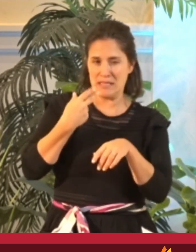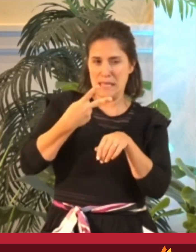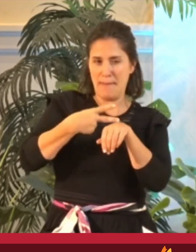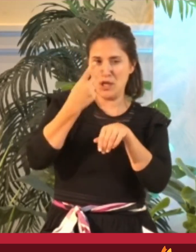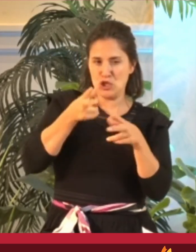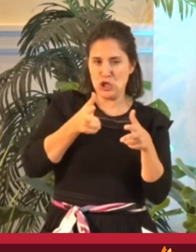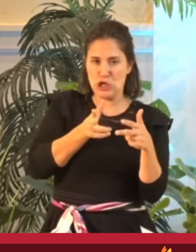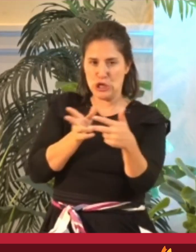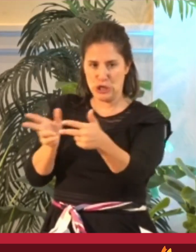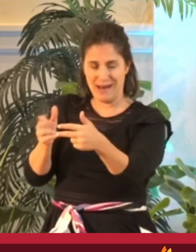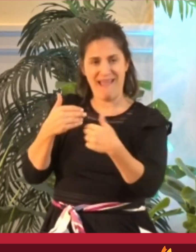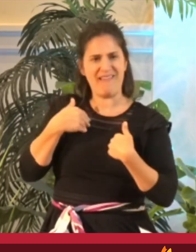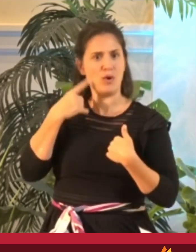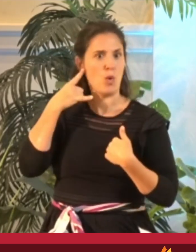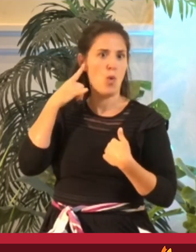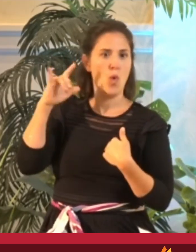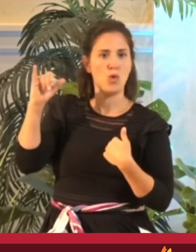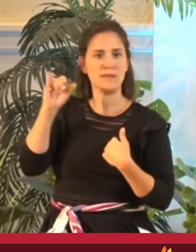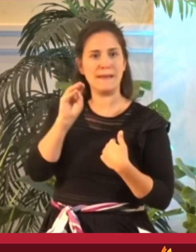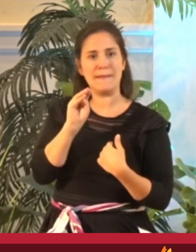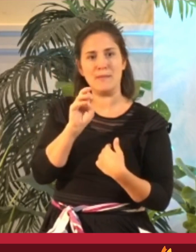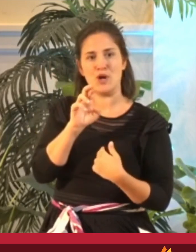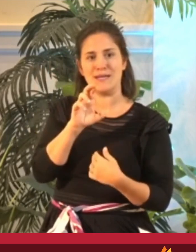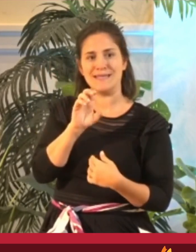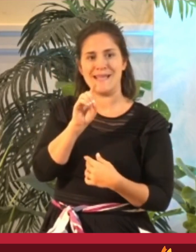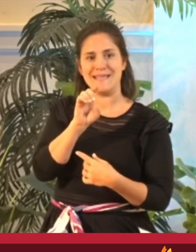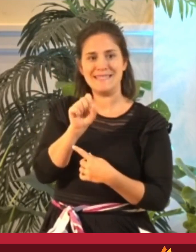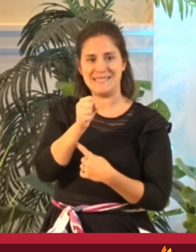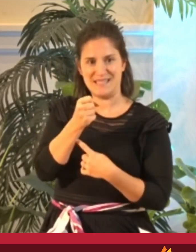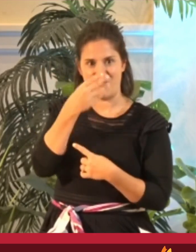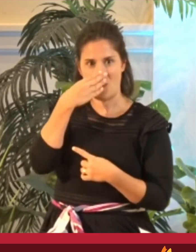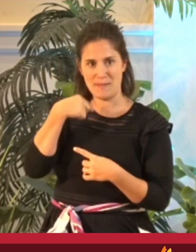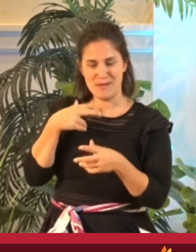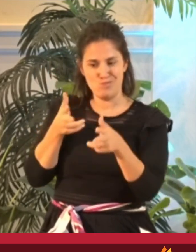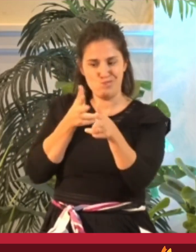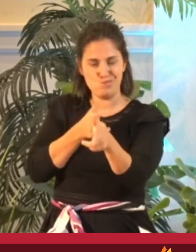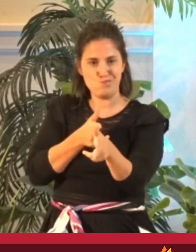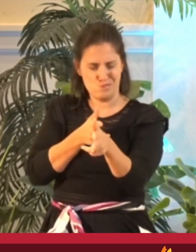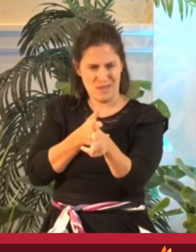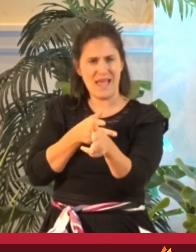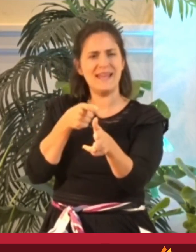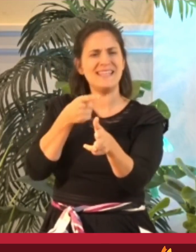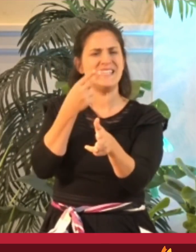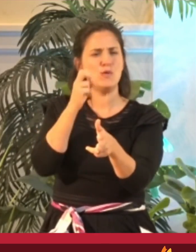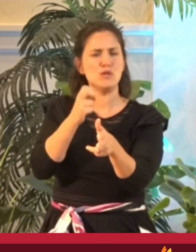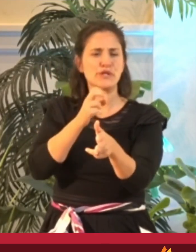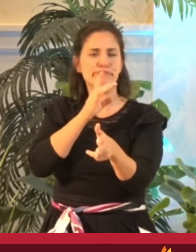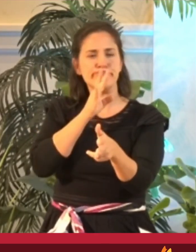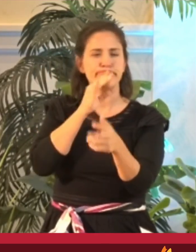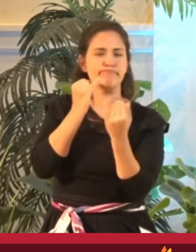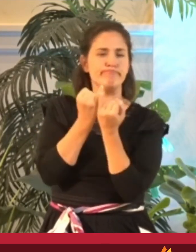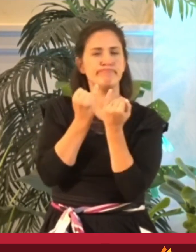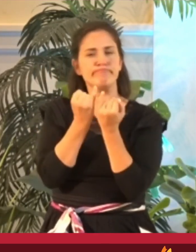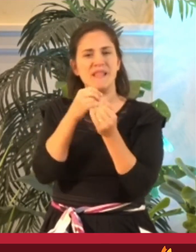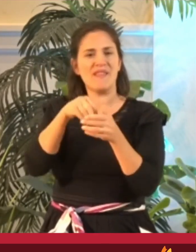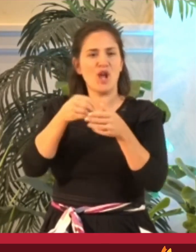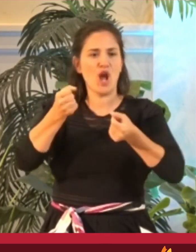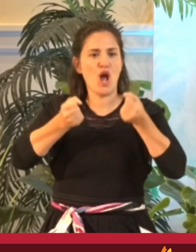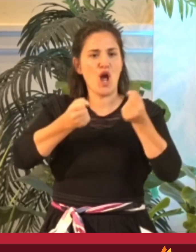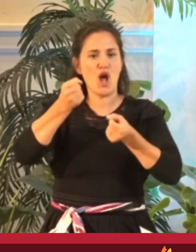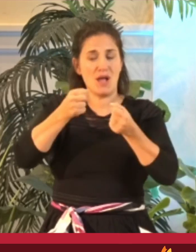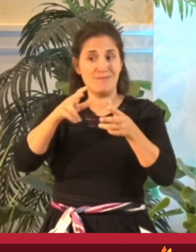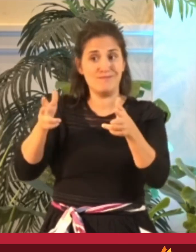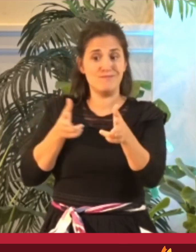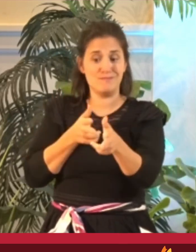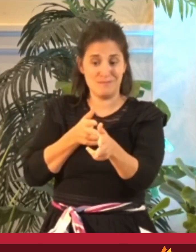gold Mercedes in front of me, and this young man that was standing over here, and he was talking to this man in the car. Then the young man came back to me, and I was the second car